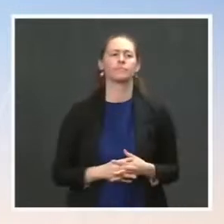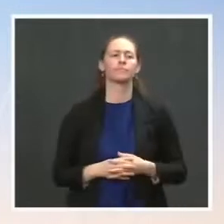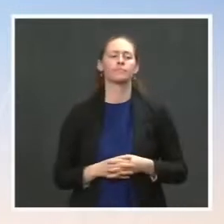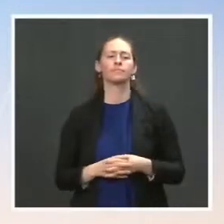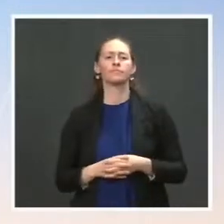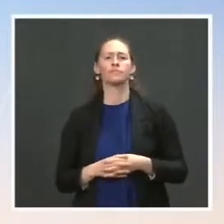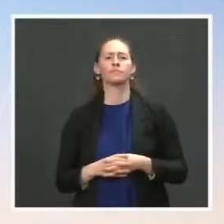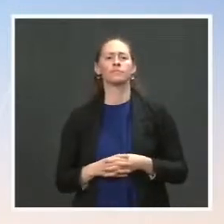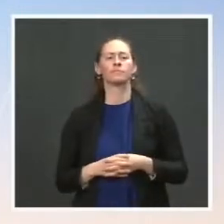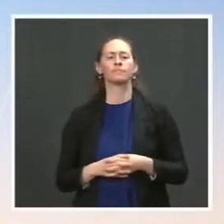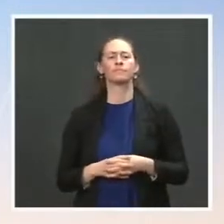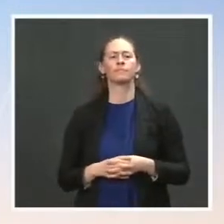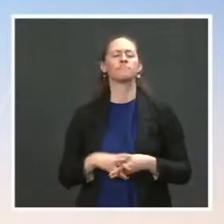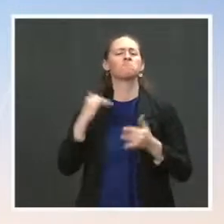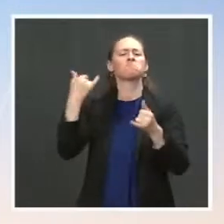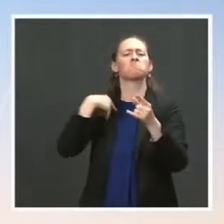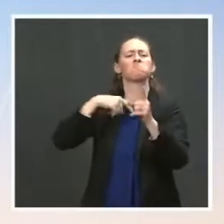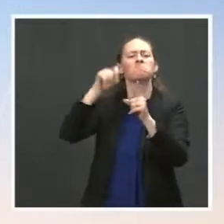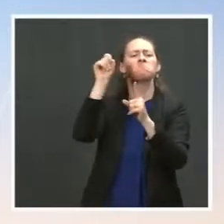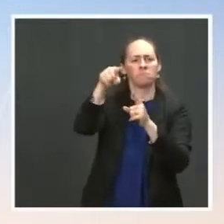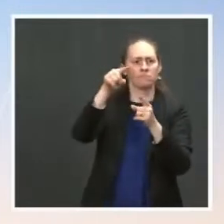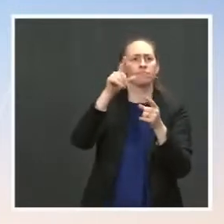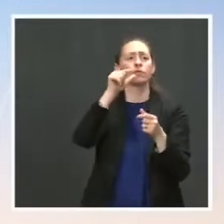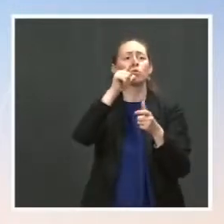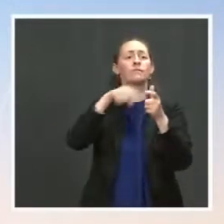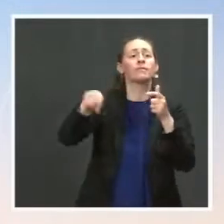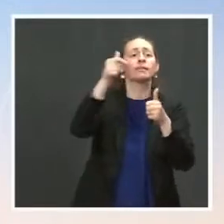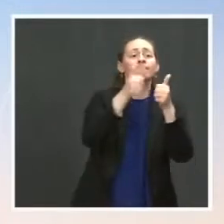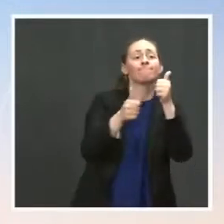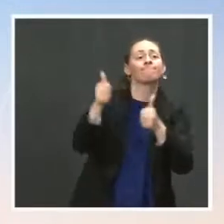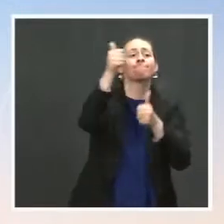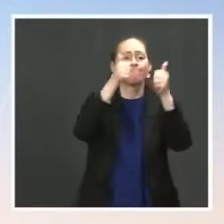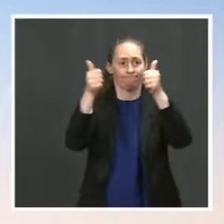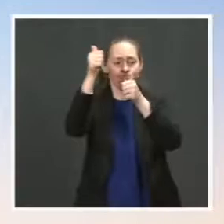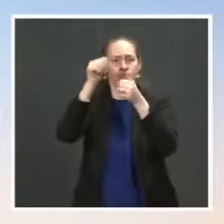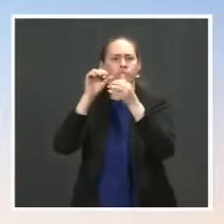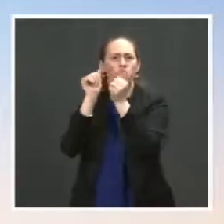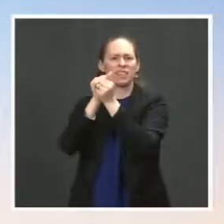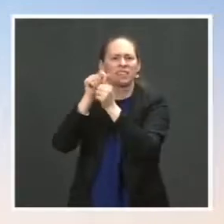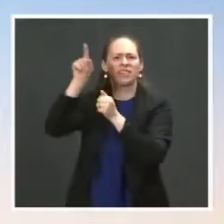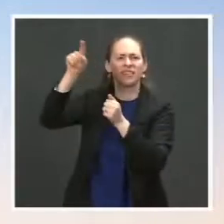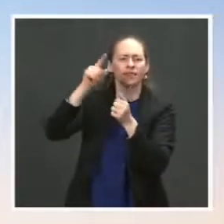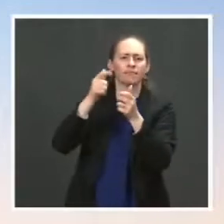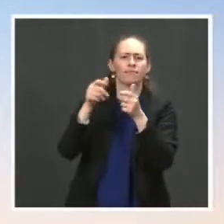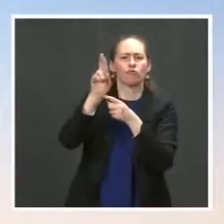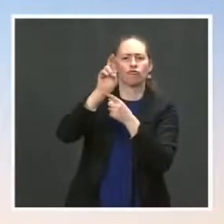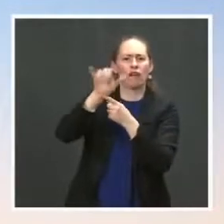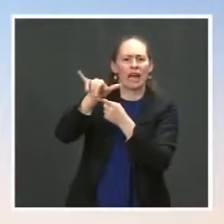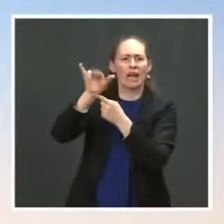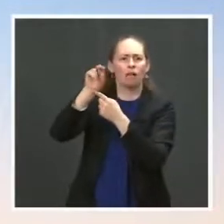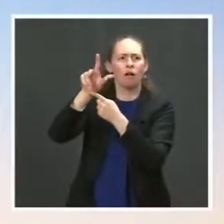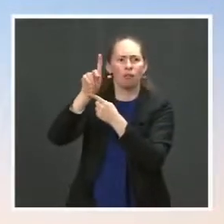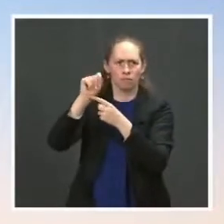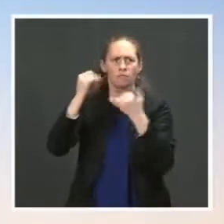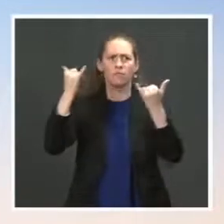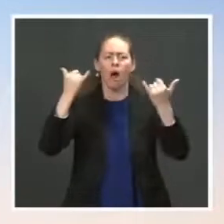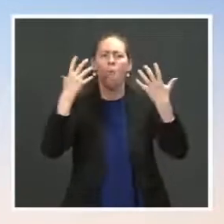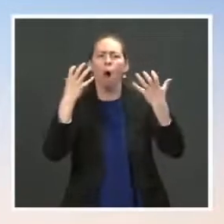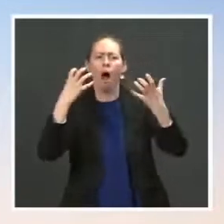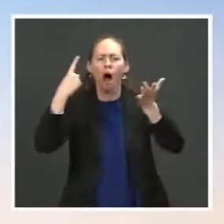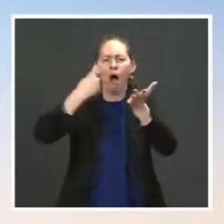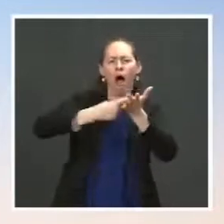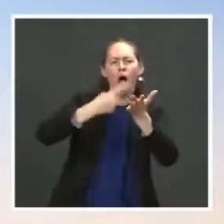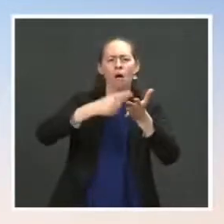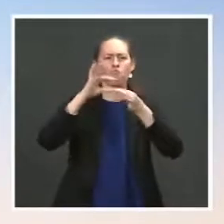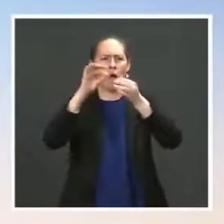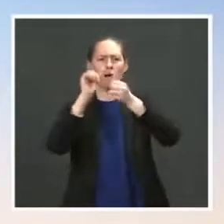officials, including Secretary Granholm yesterday, frame infrastructure in the context of competition with China. So my question